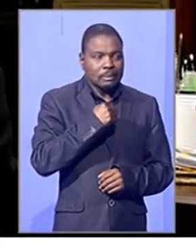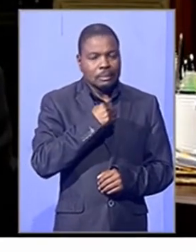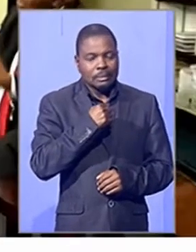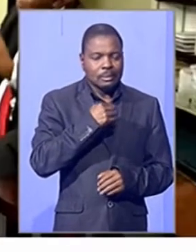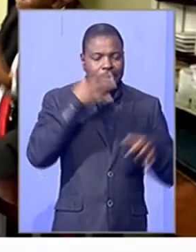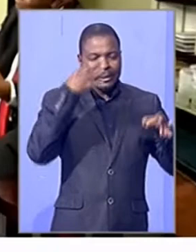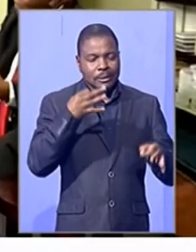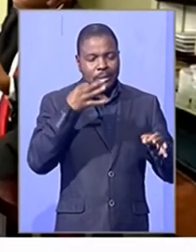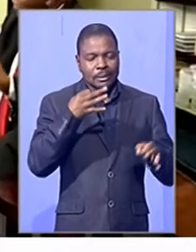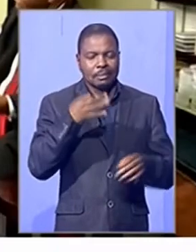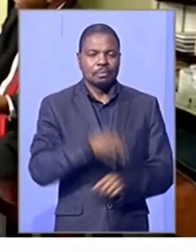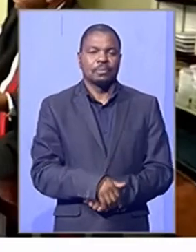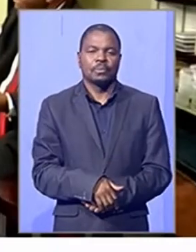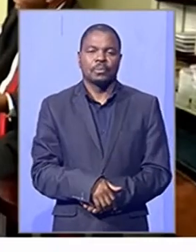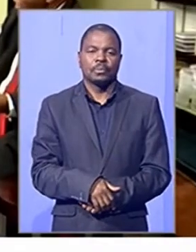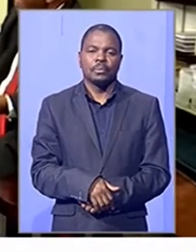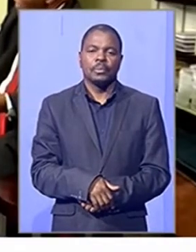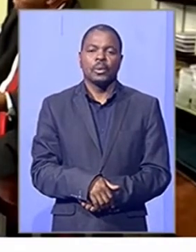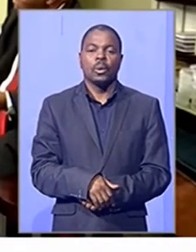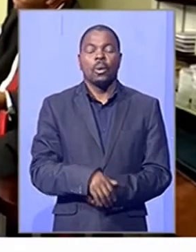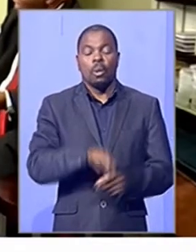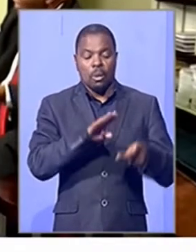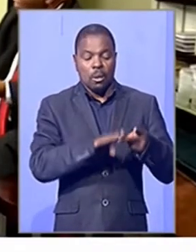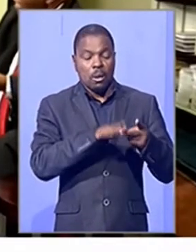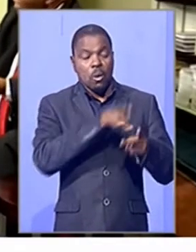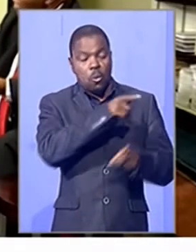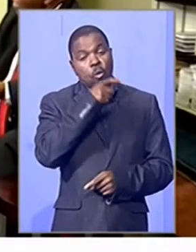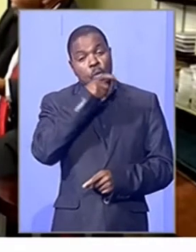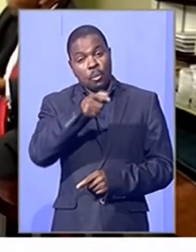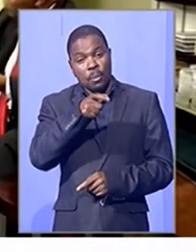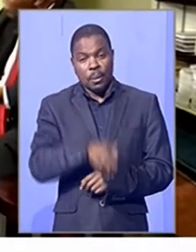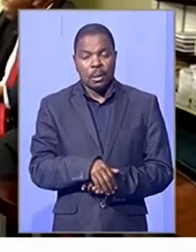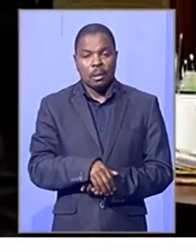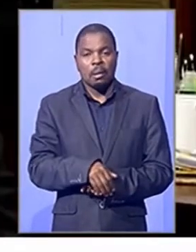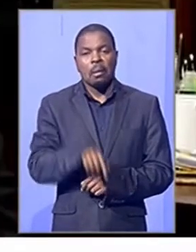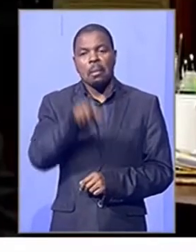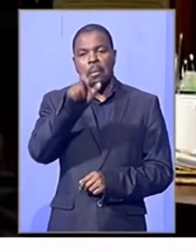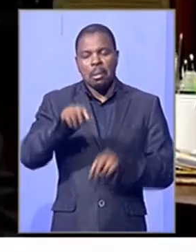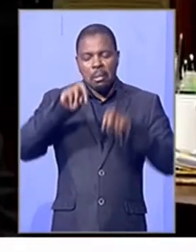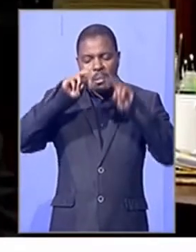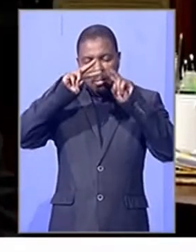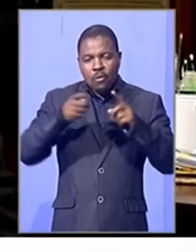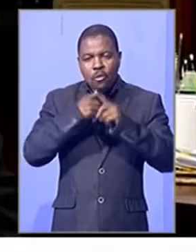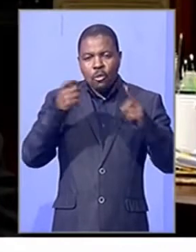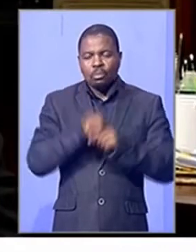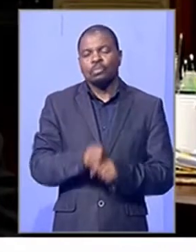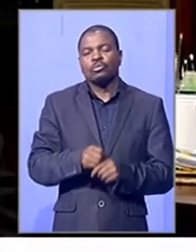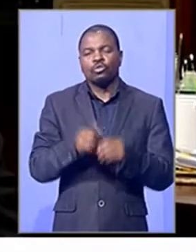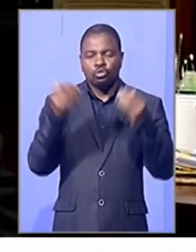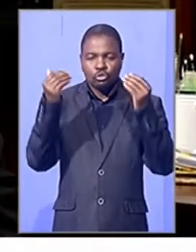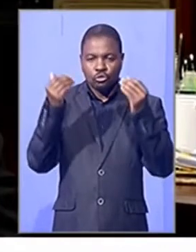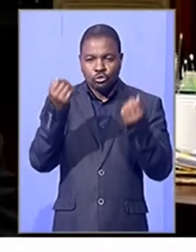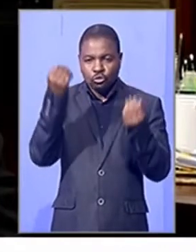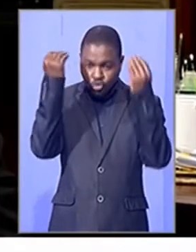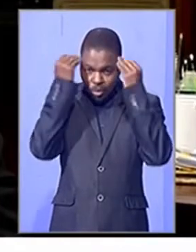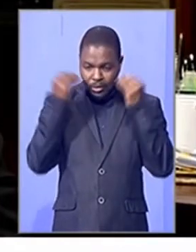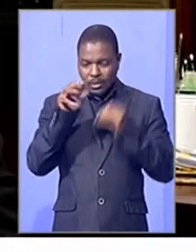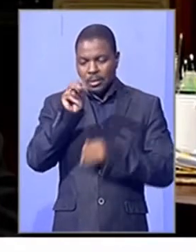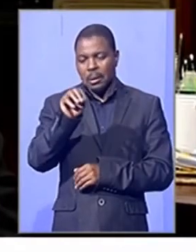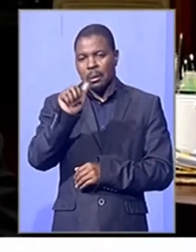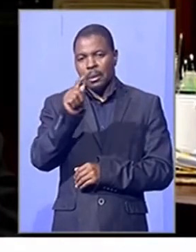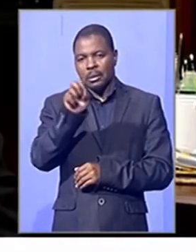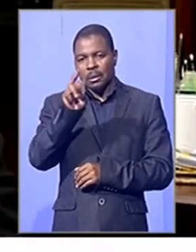decision. Go sale jalo ha a tshwaela ntlheng ena mohlanka wa tsa diphuputso wa judges matter o boletse gore